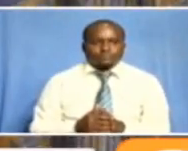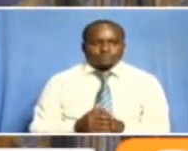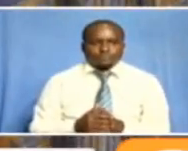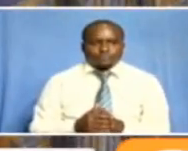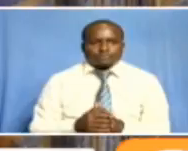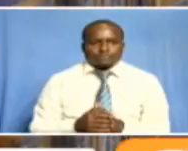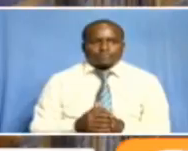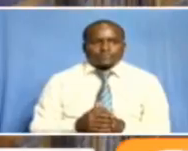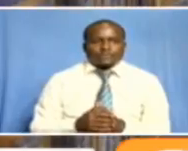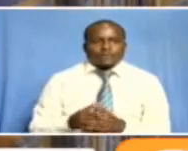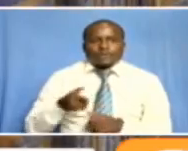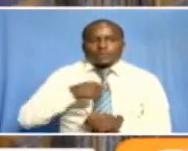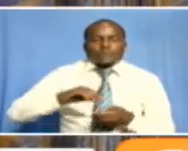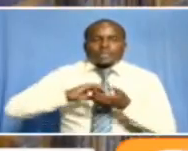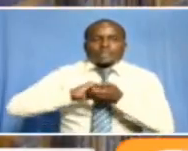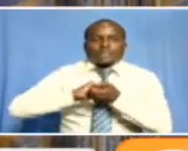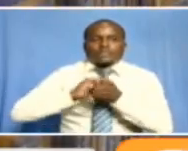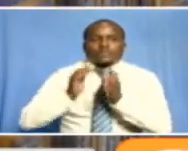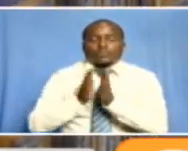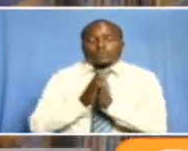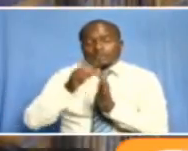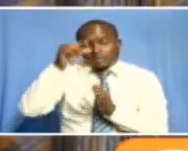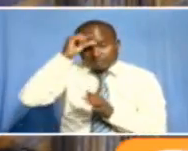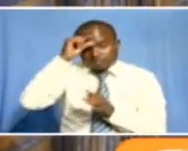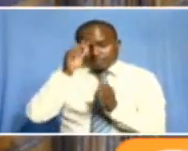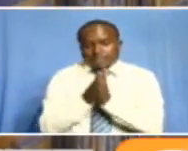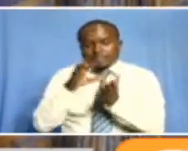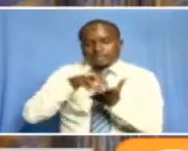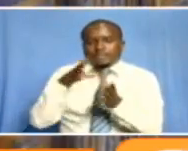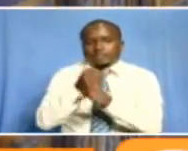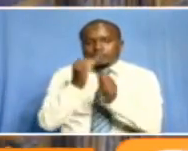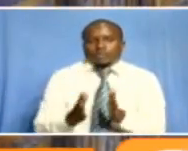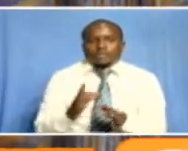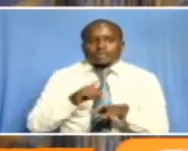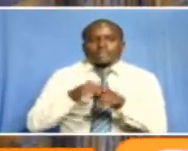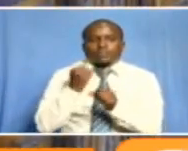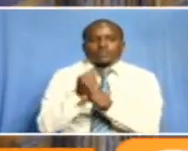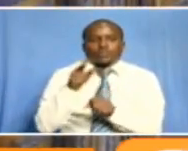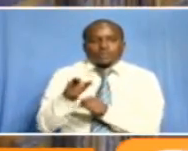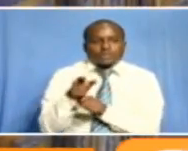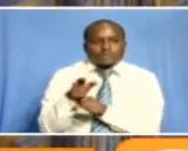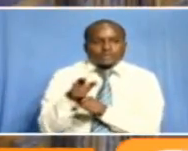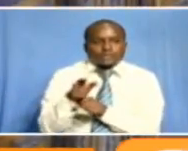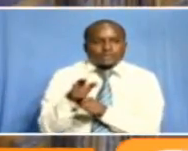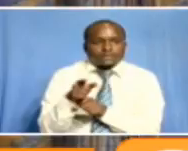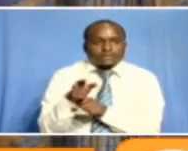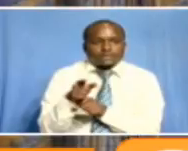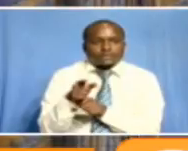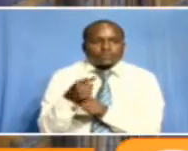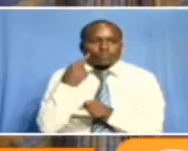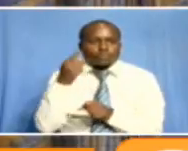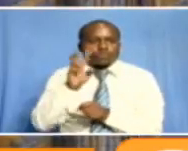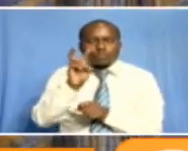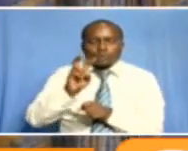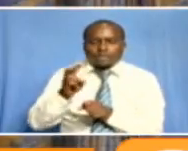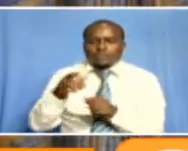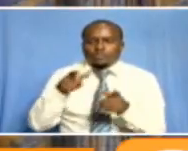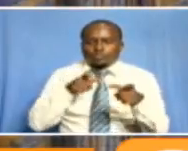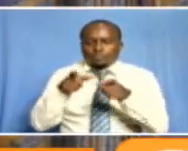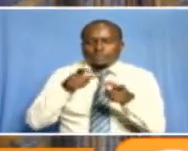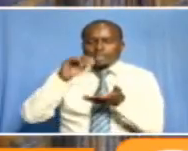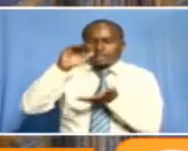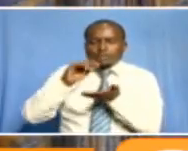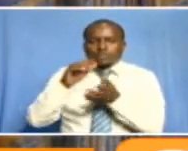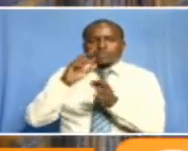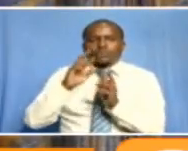And we are engaging with government and stakeholders that as we do this, can we look at ways of mitigating or reducing those risks?